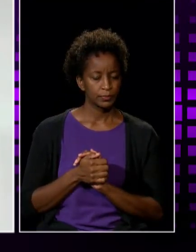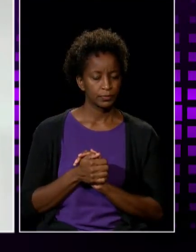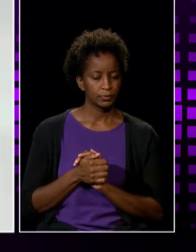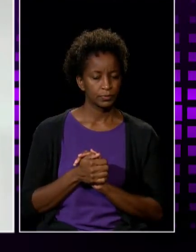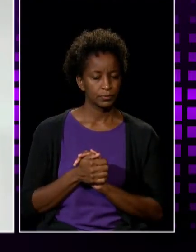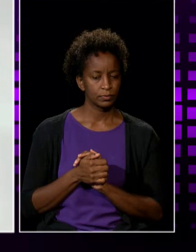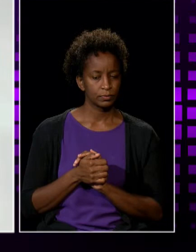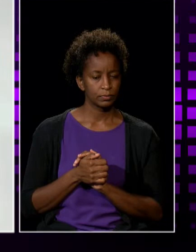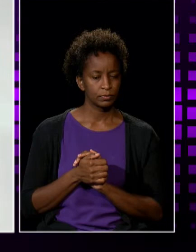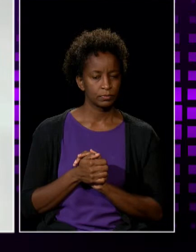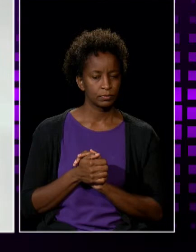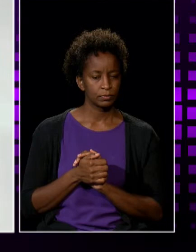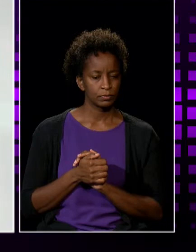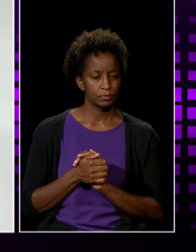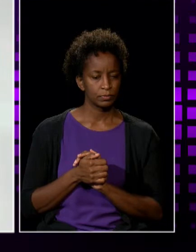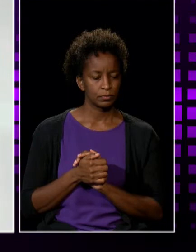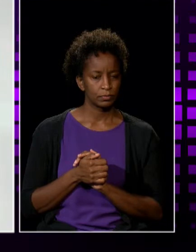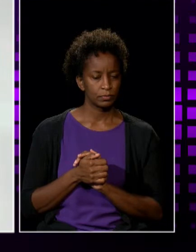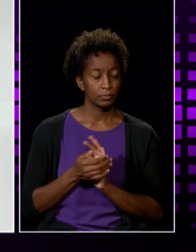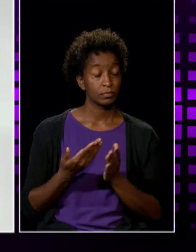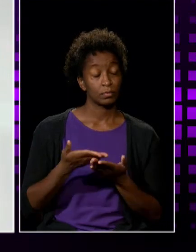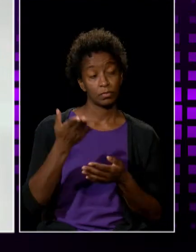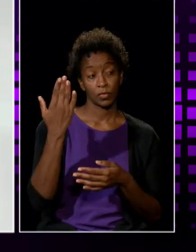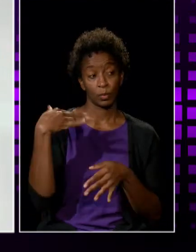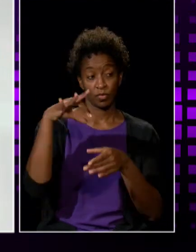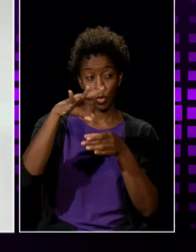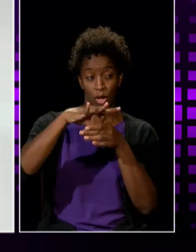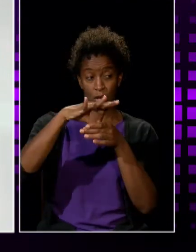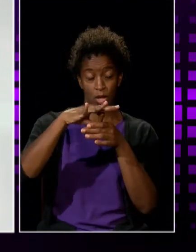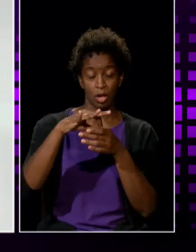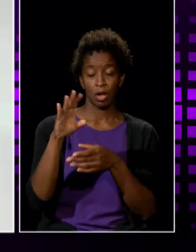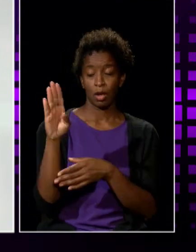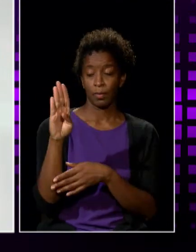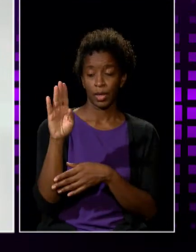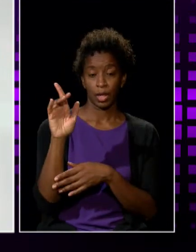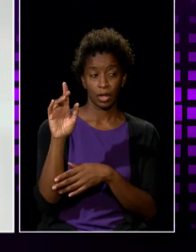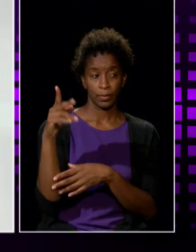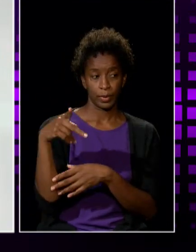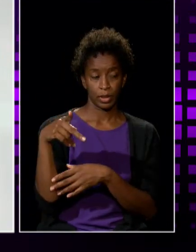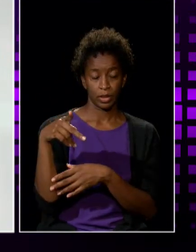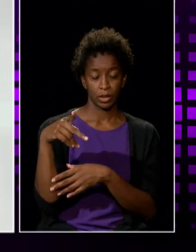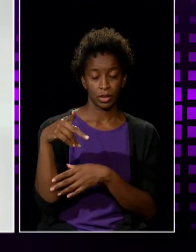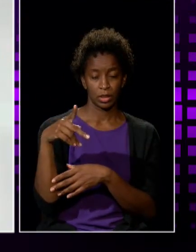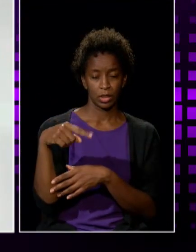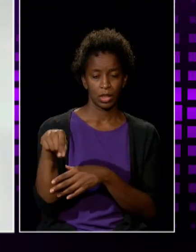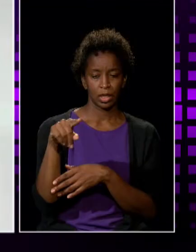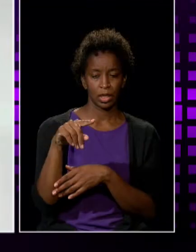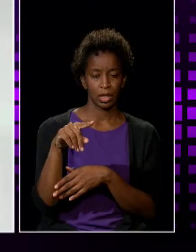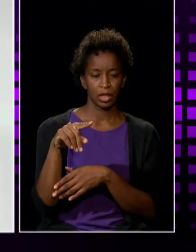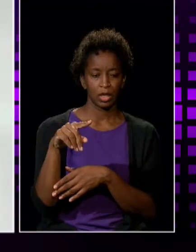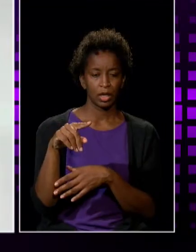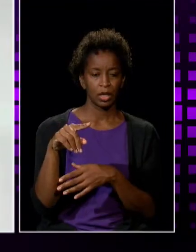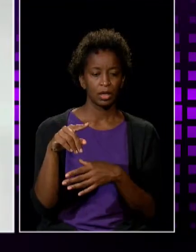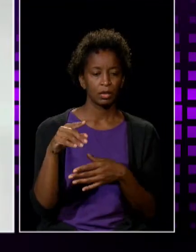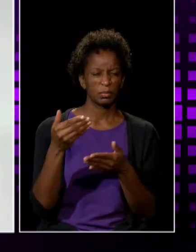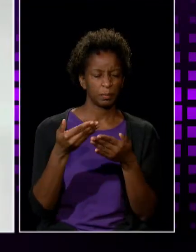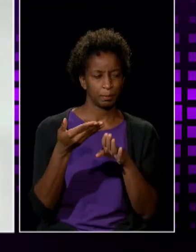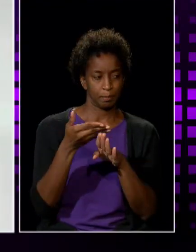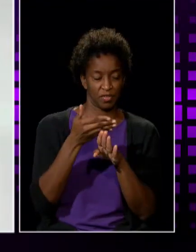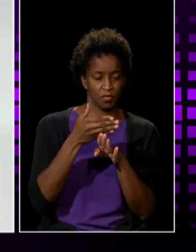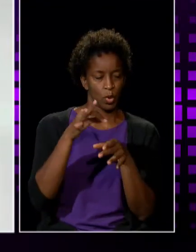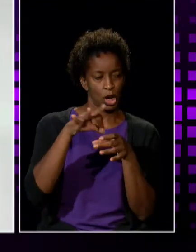of the manifesto for the Barbados Labour Party, for the Barbados Labour Party, rather, last election, so that when